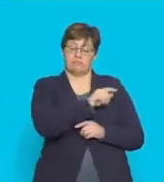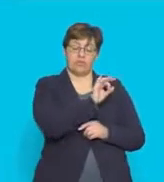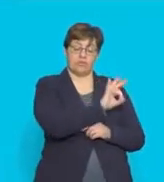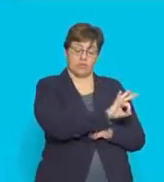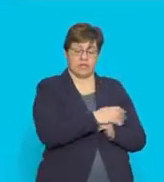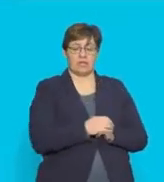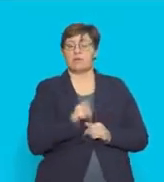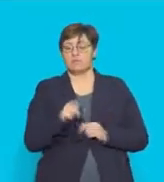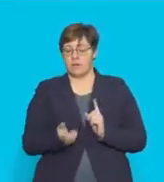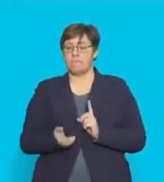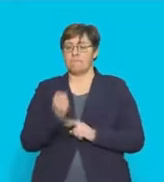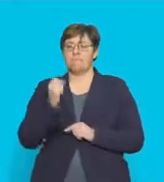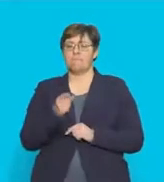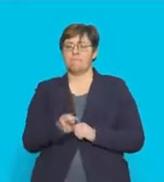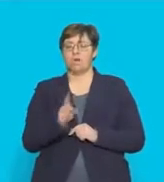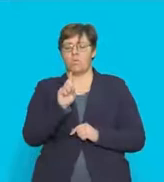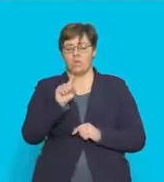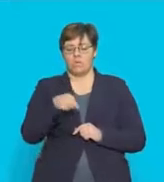this we found it to be